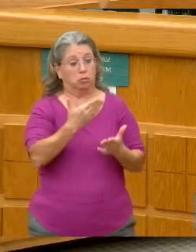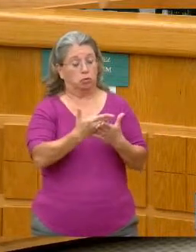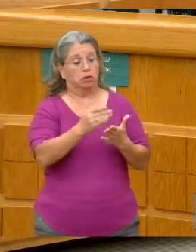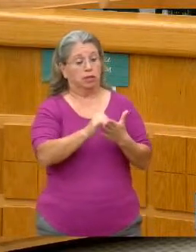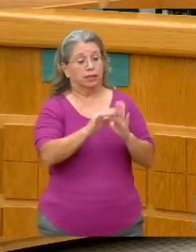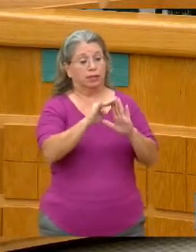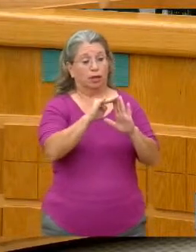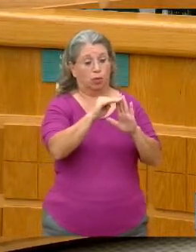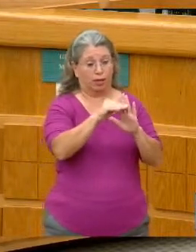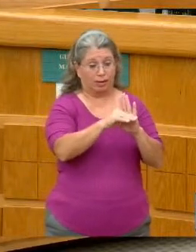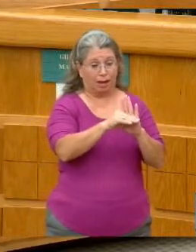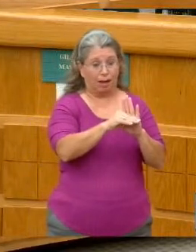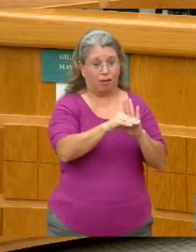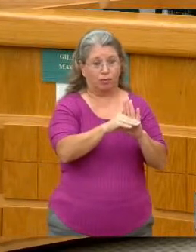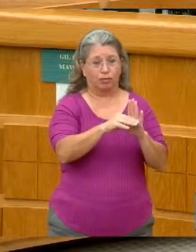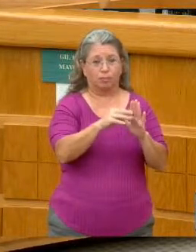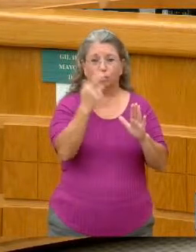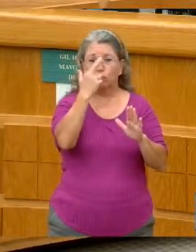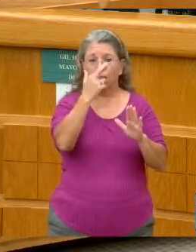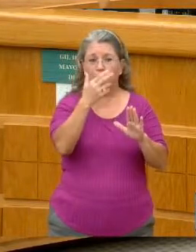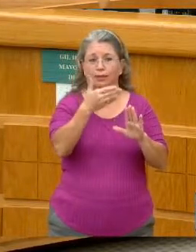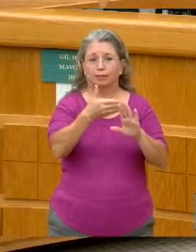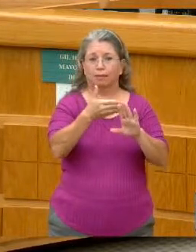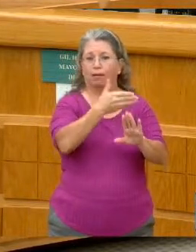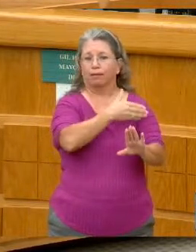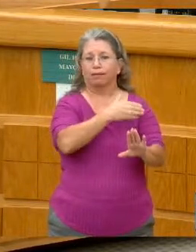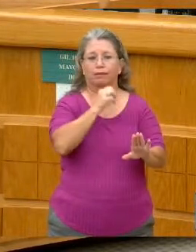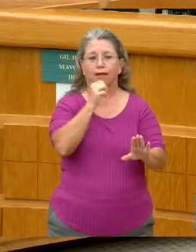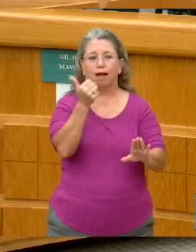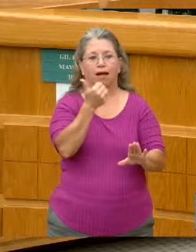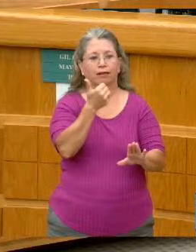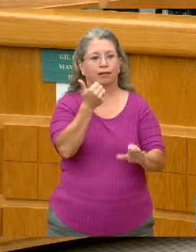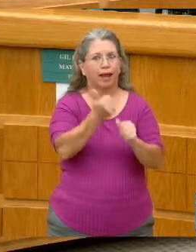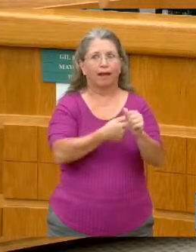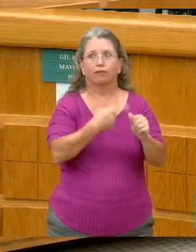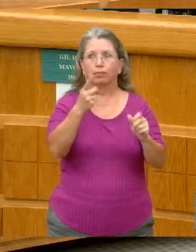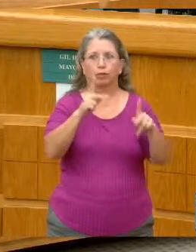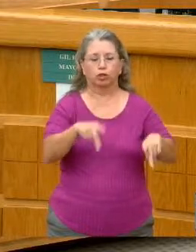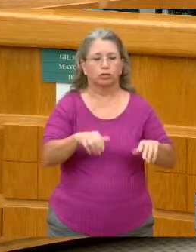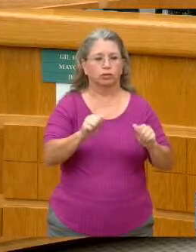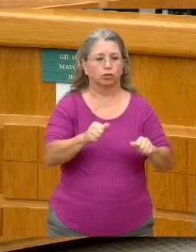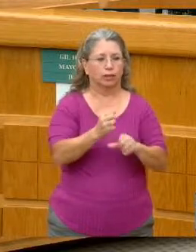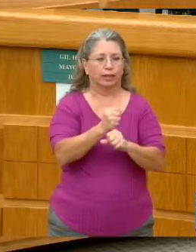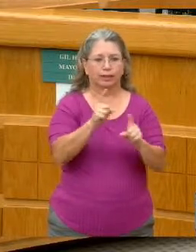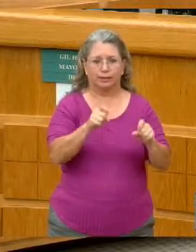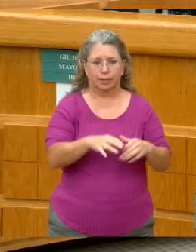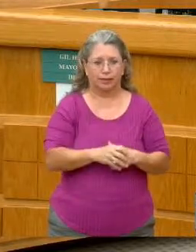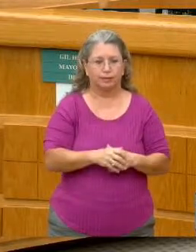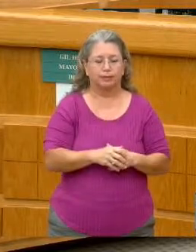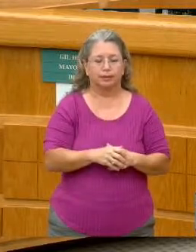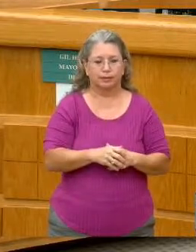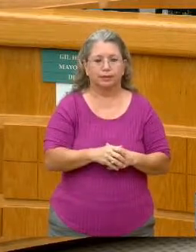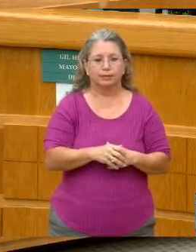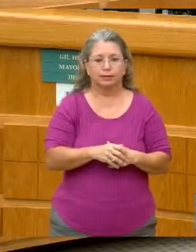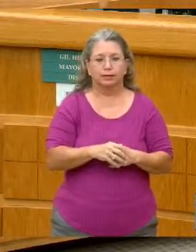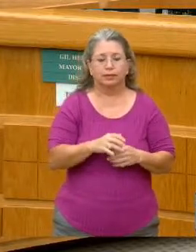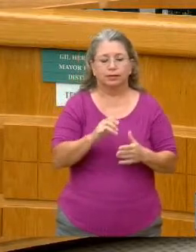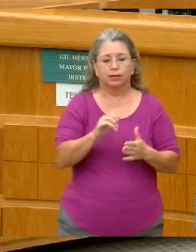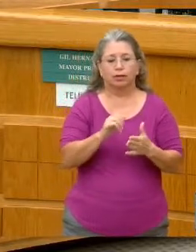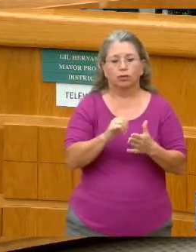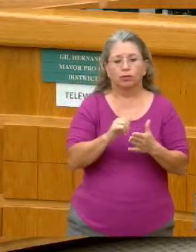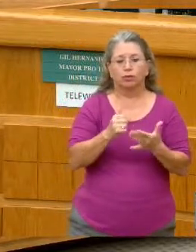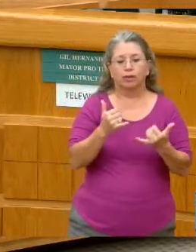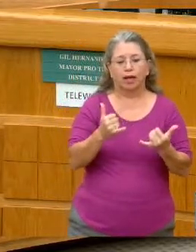here, not anybody could get a test. So that curve down, part of that is due to different people being able to get tests, people that